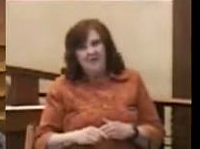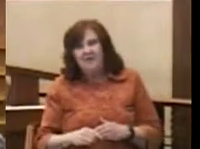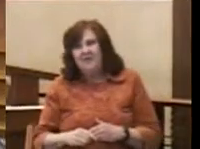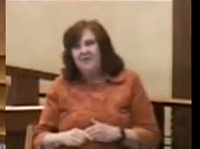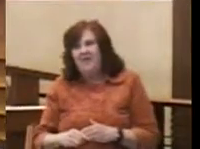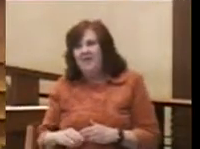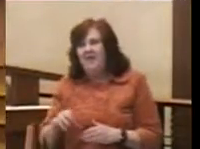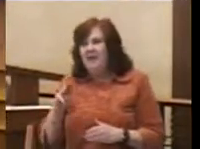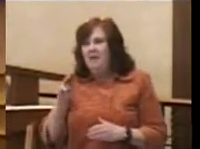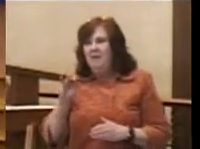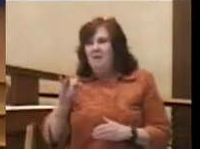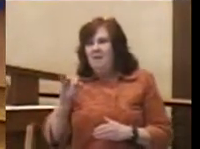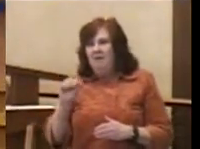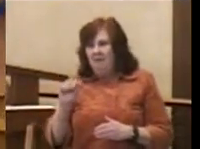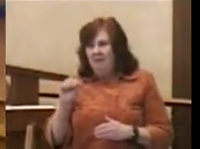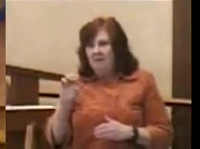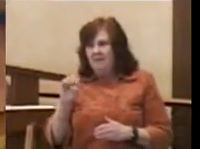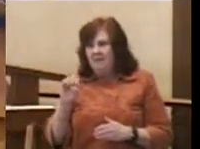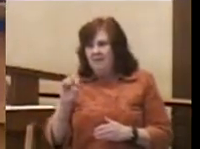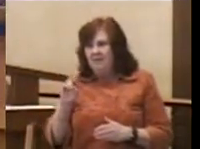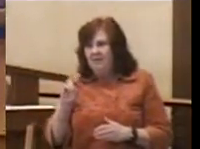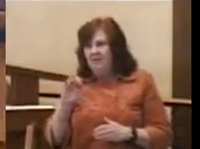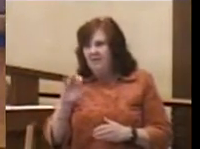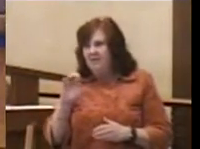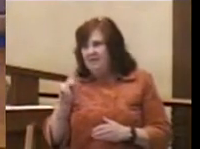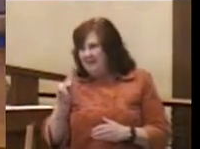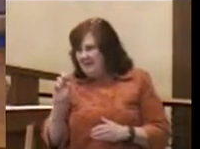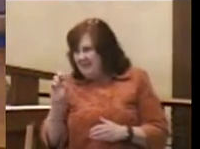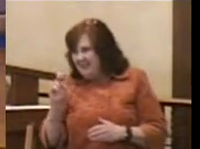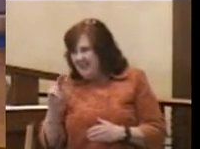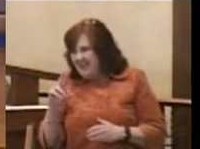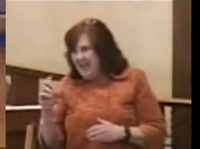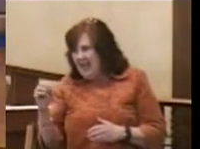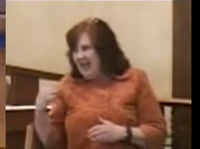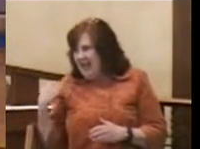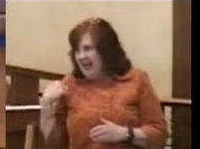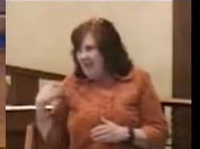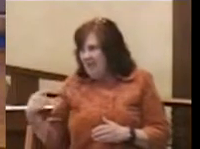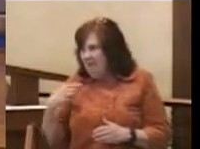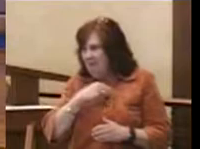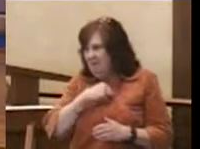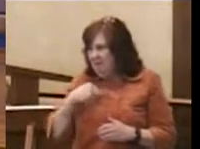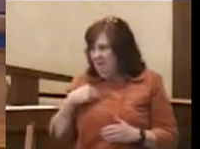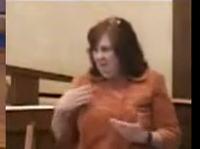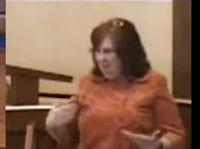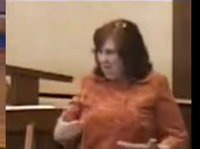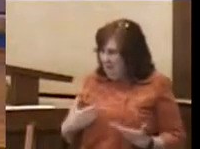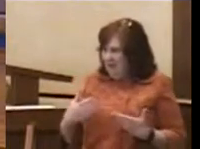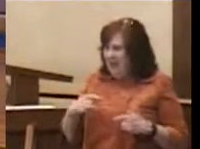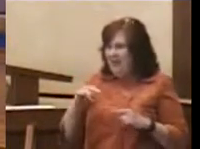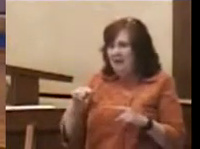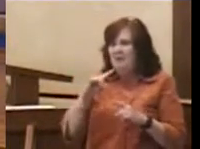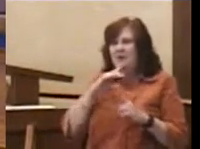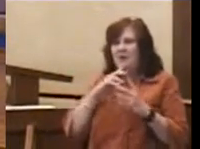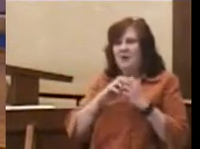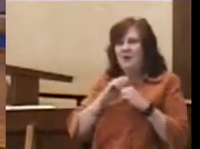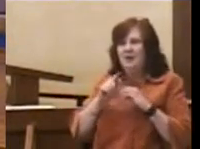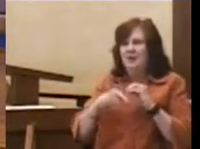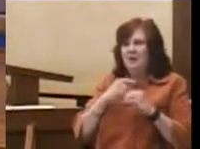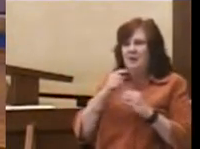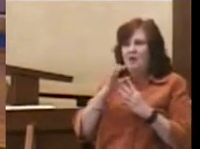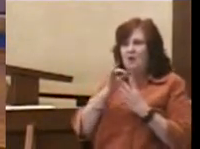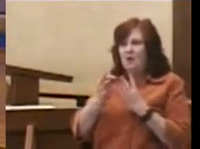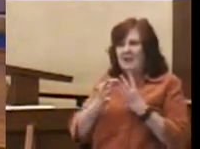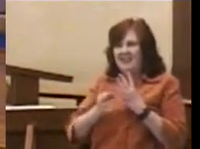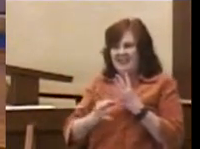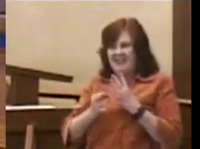My name is Mia Erickson, and I'm a Bethel member and a Thrivent financial representative. I come to you today to talk to you about Choice